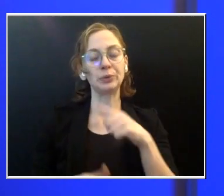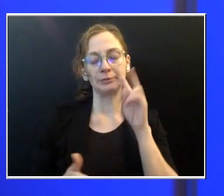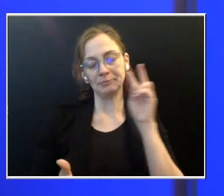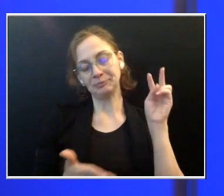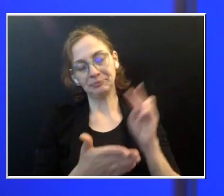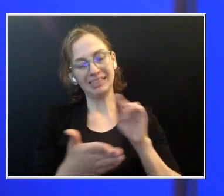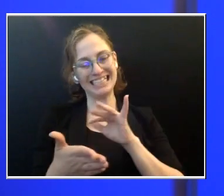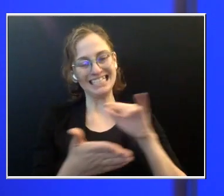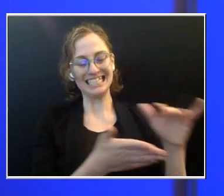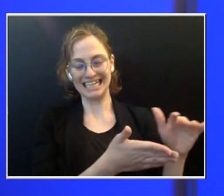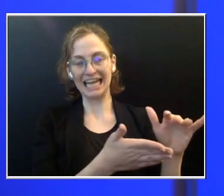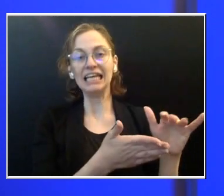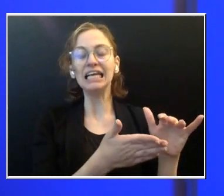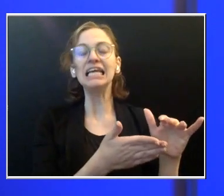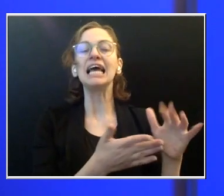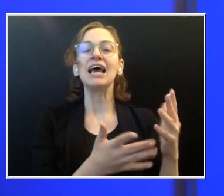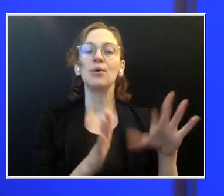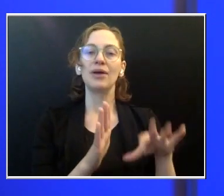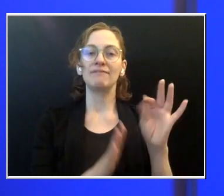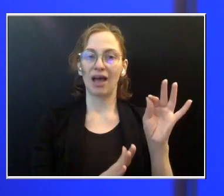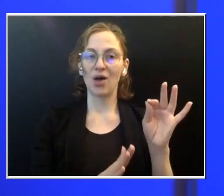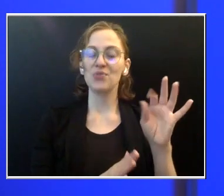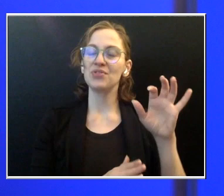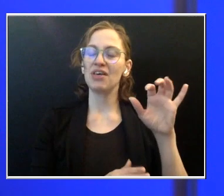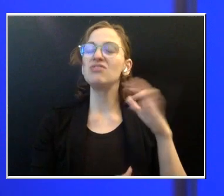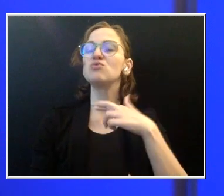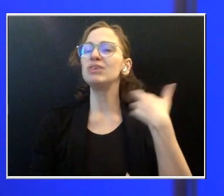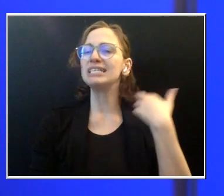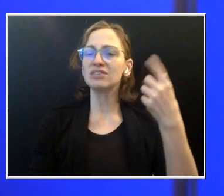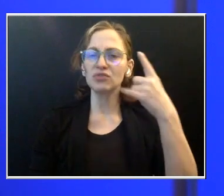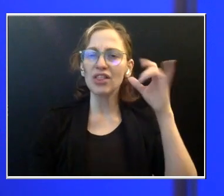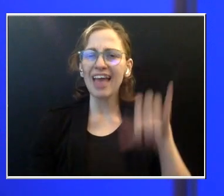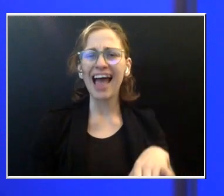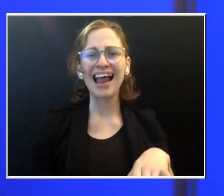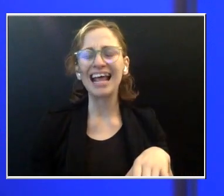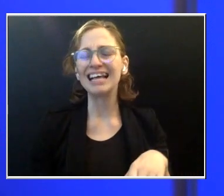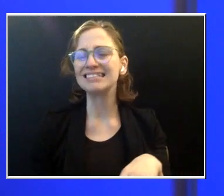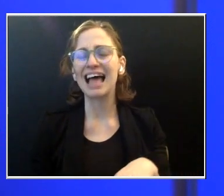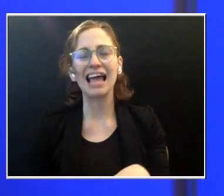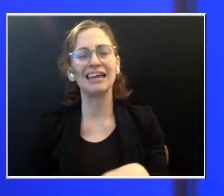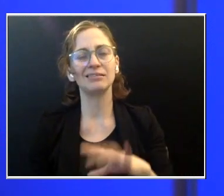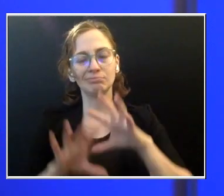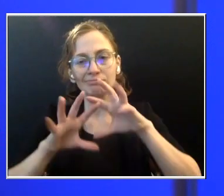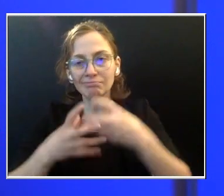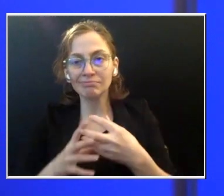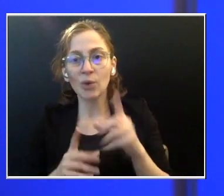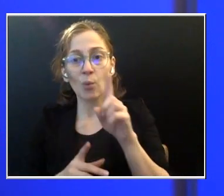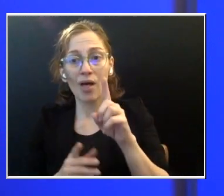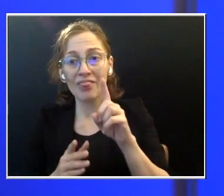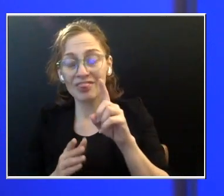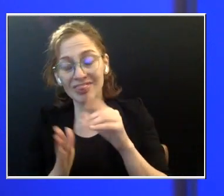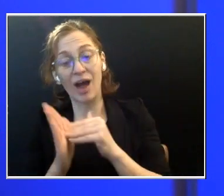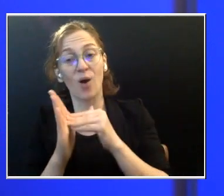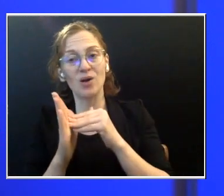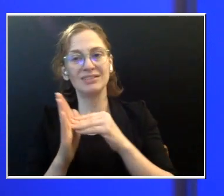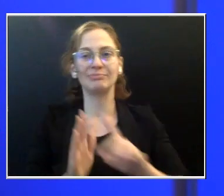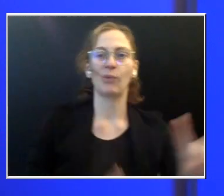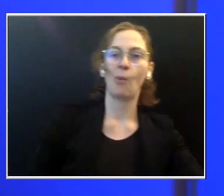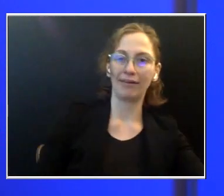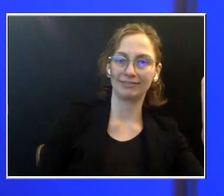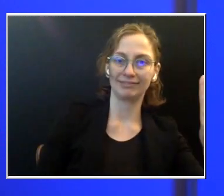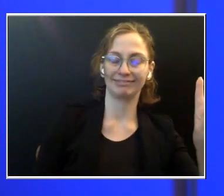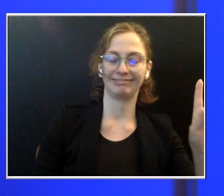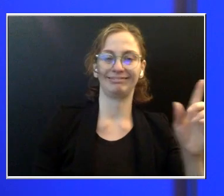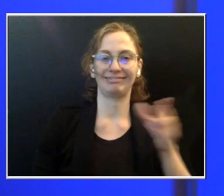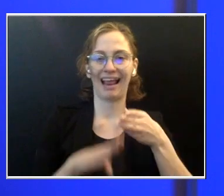clearly show that the risk of that is about 1 in 1,000 8 years after treatment. So that means we have to follow 1,000 patients who we've given